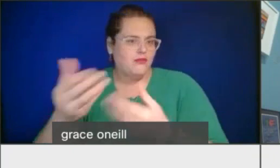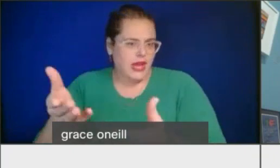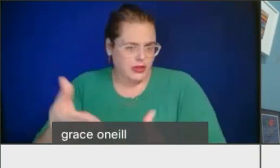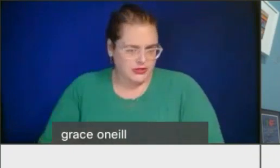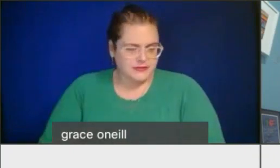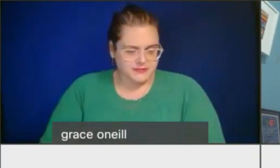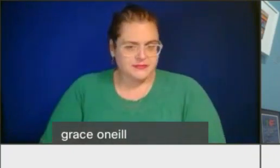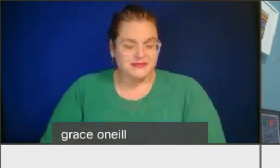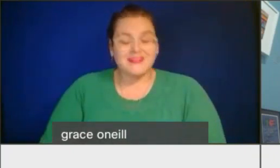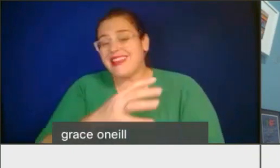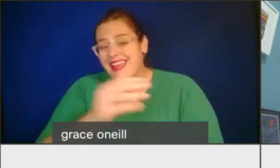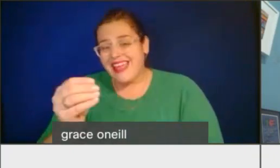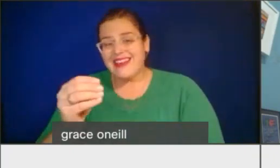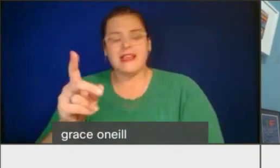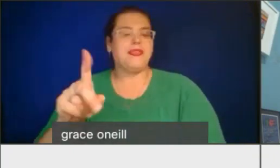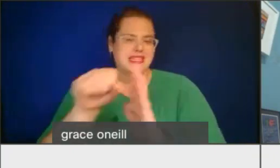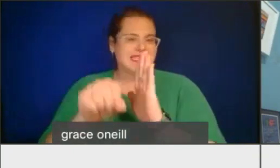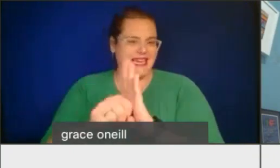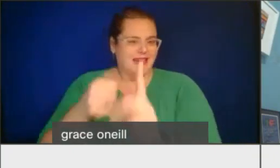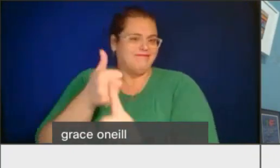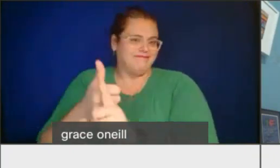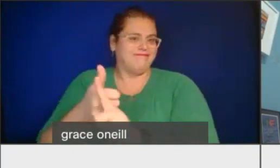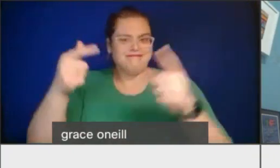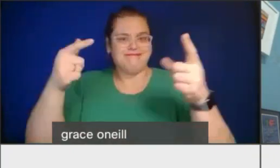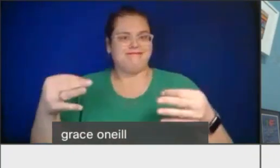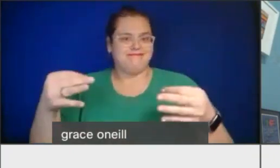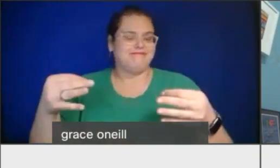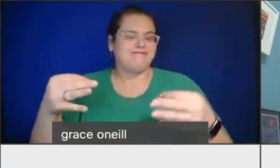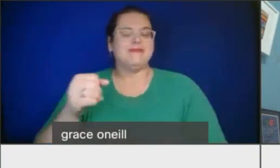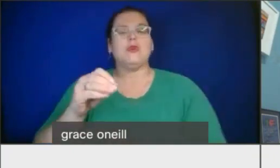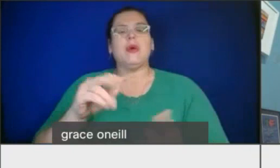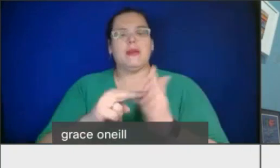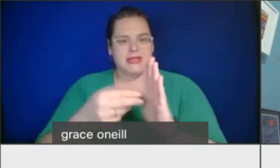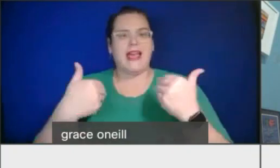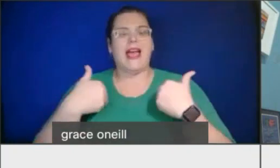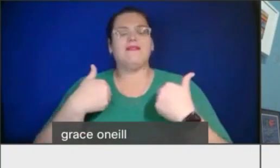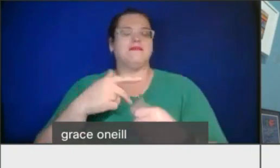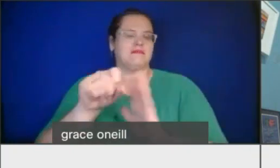And it's the state doing it. And so, you have state police powers are